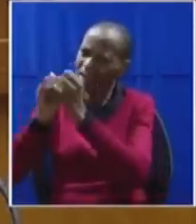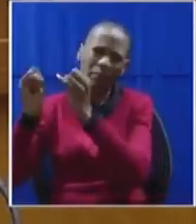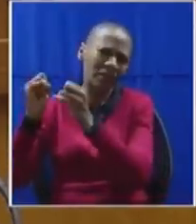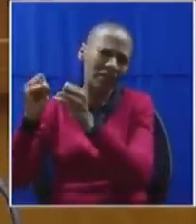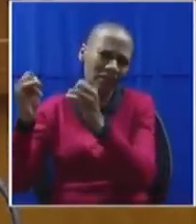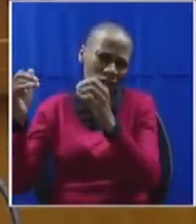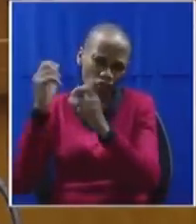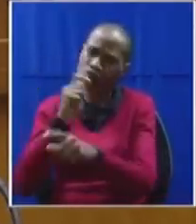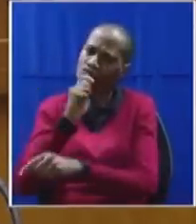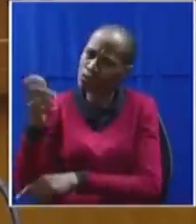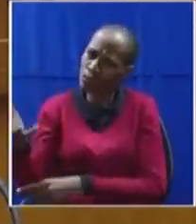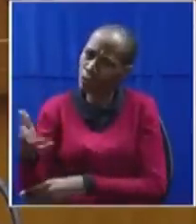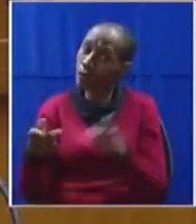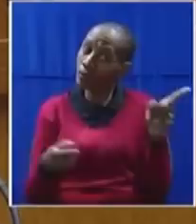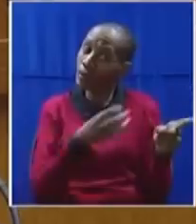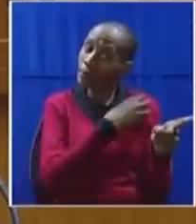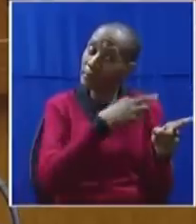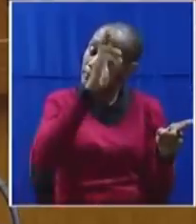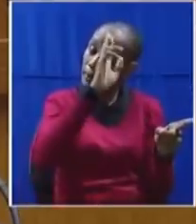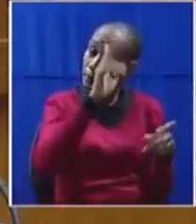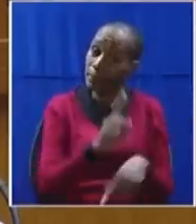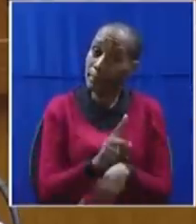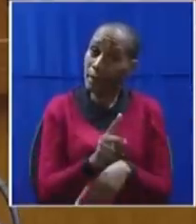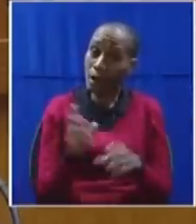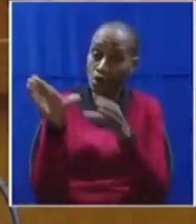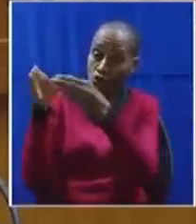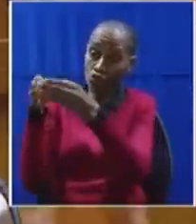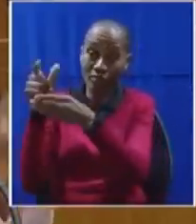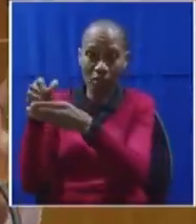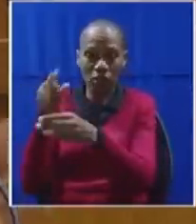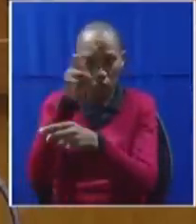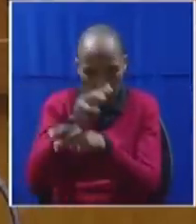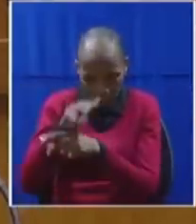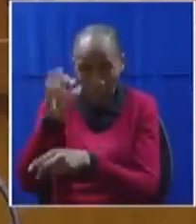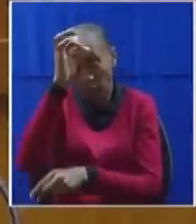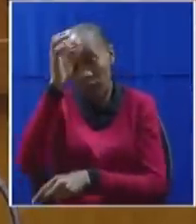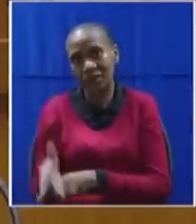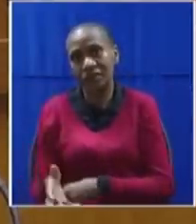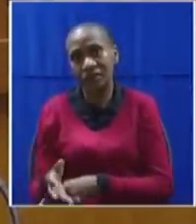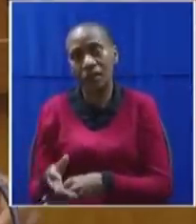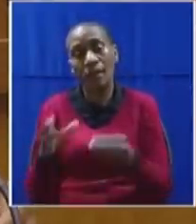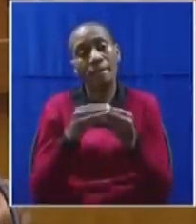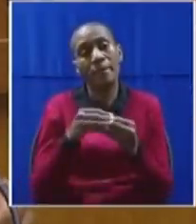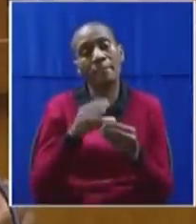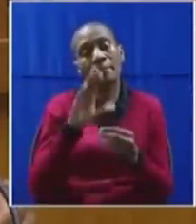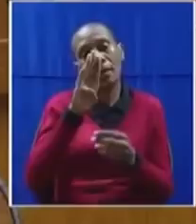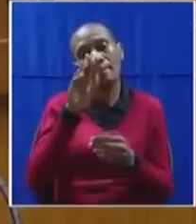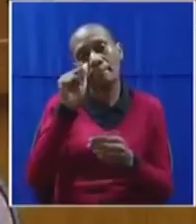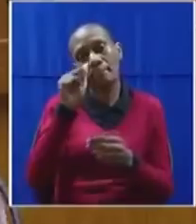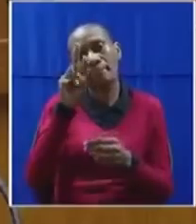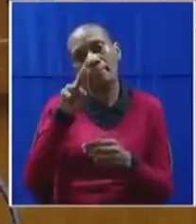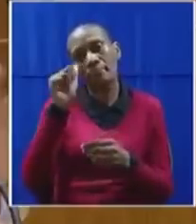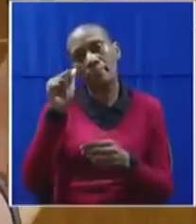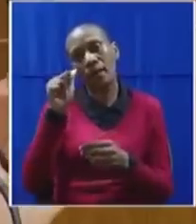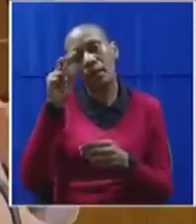minister, remember, this body plays an oversight role over the police. Honorable Kola Barnard is quite correct in saying,